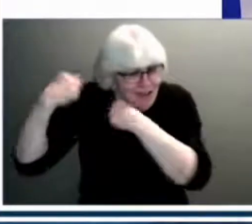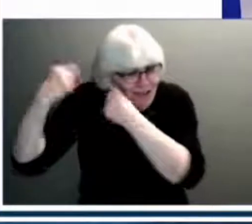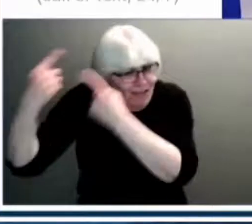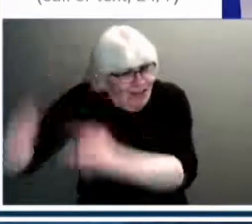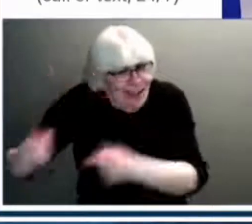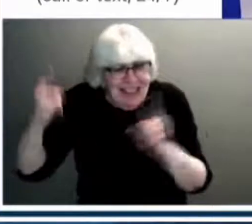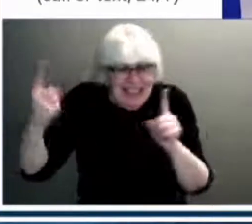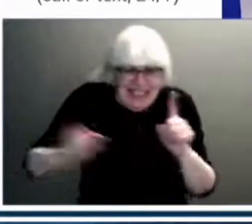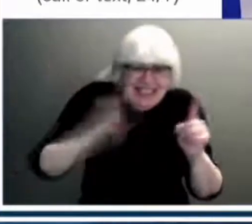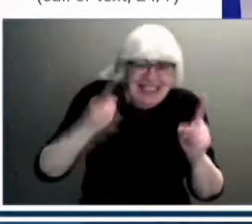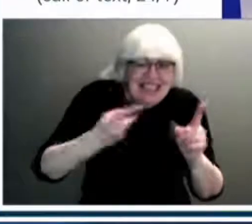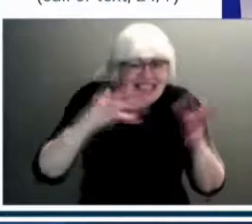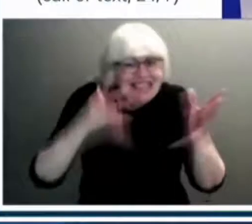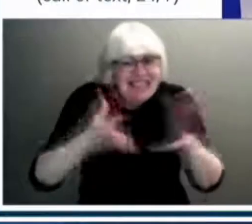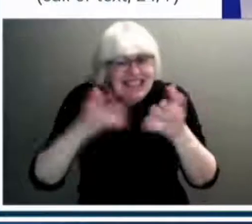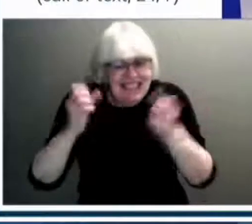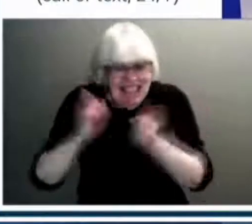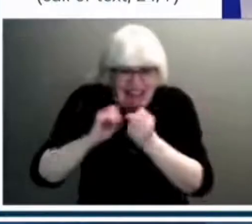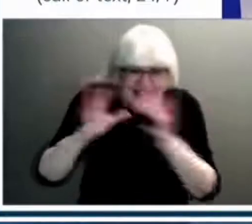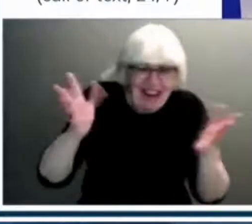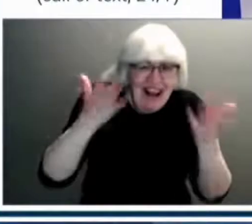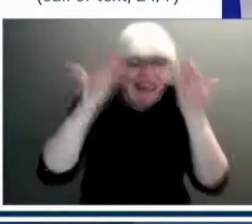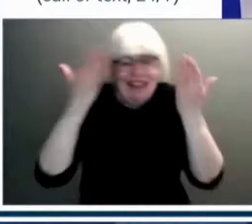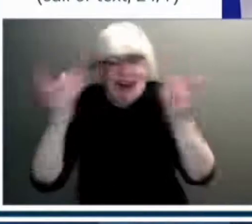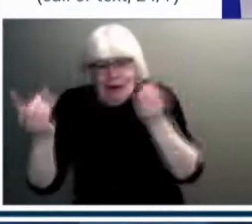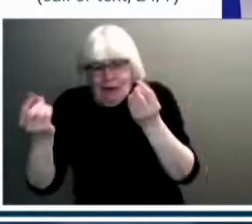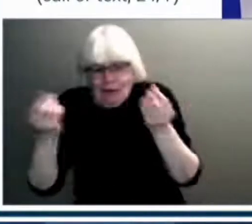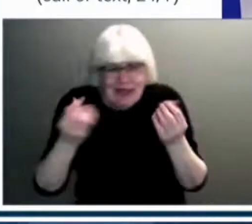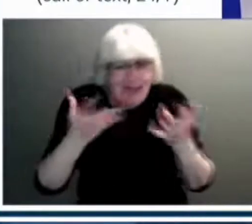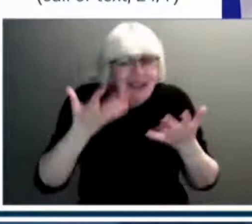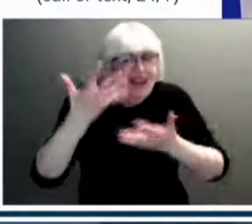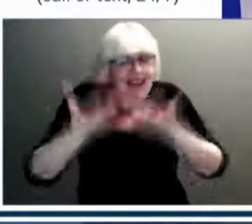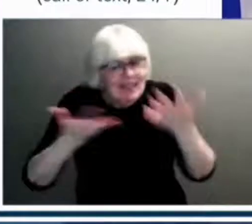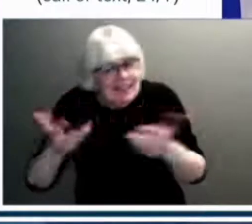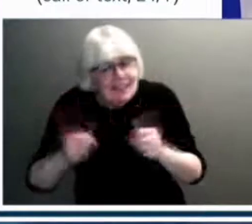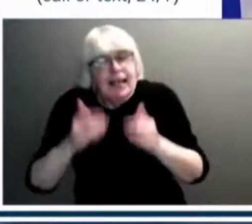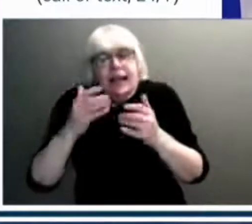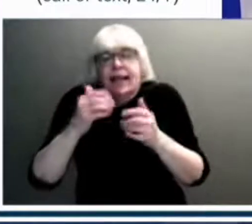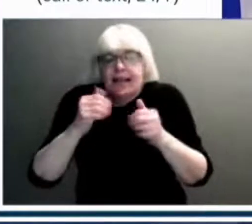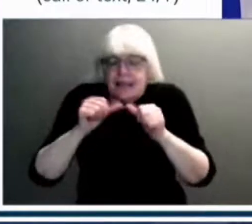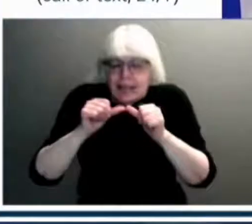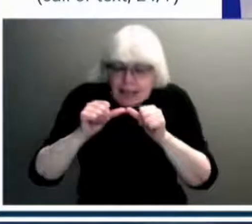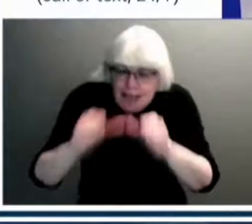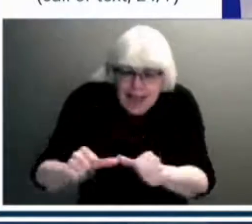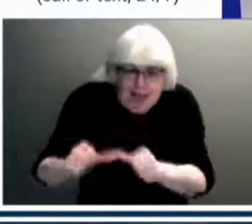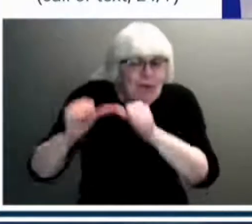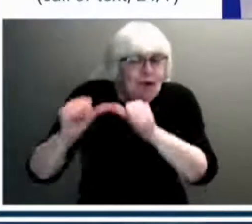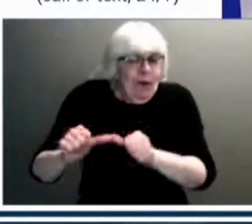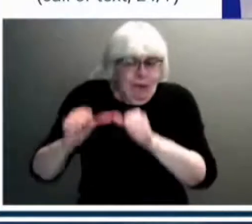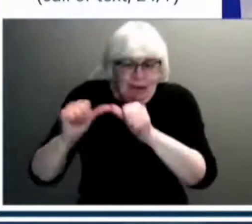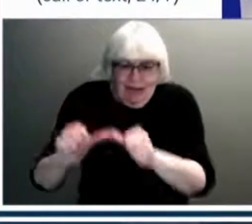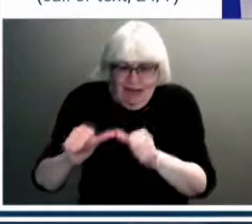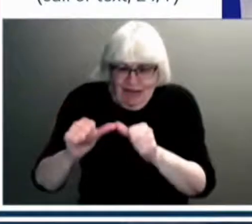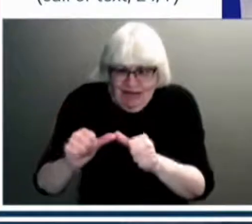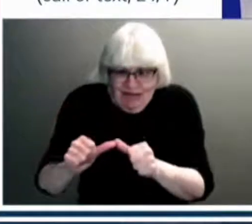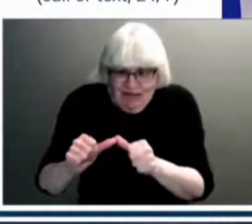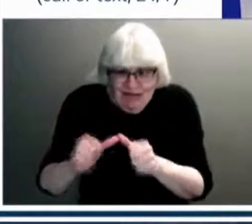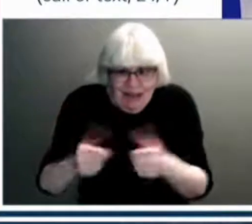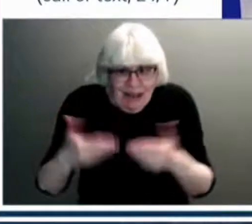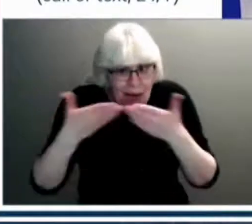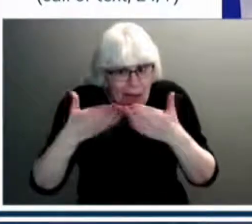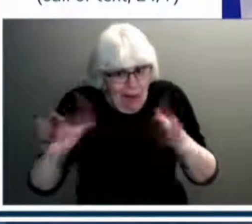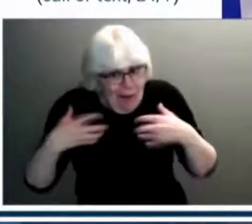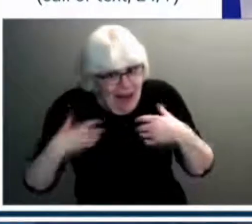and continue to move forward. Tentatively at times, yes, but always trusting public health and using science and the